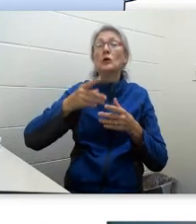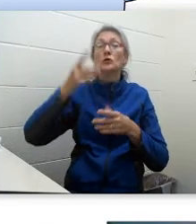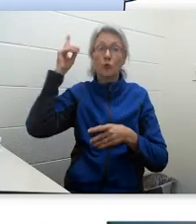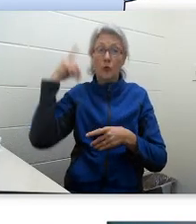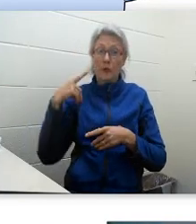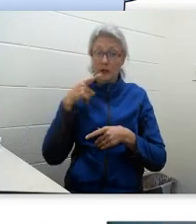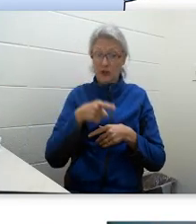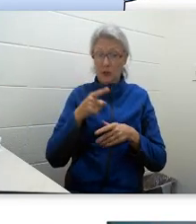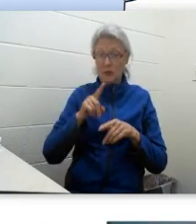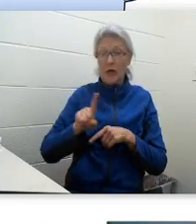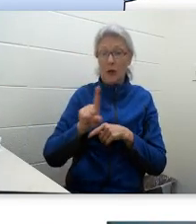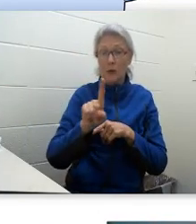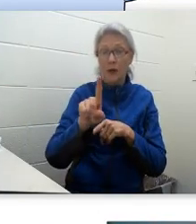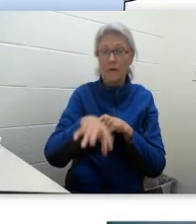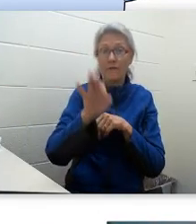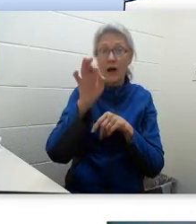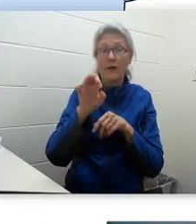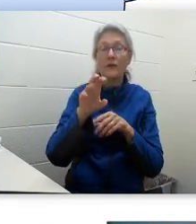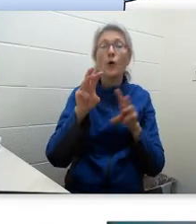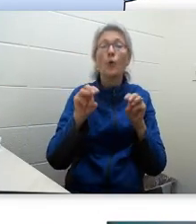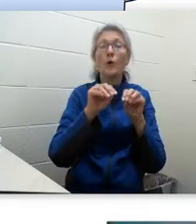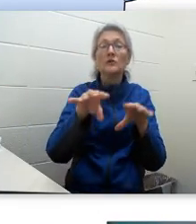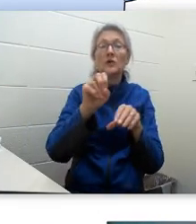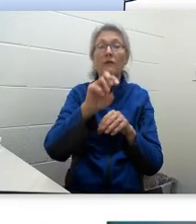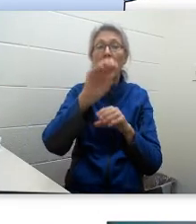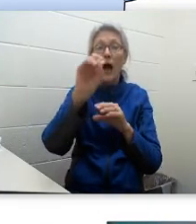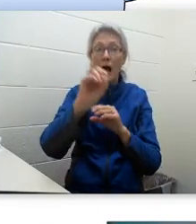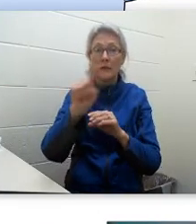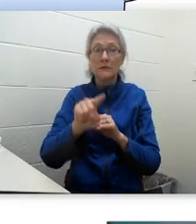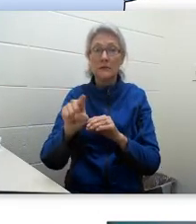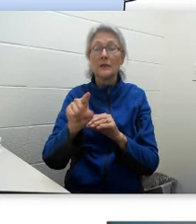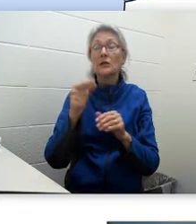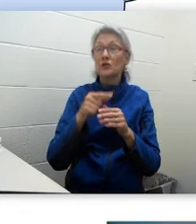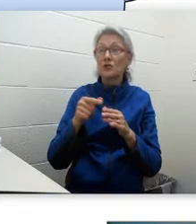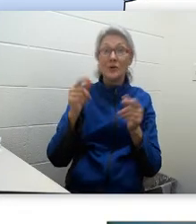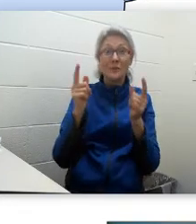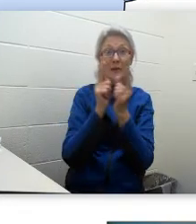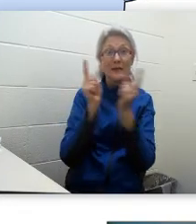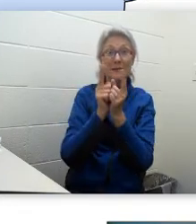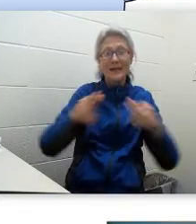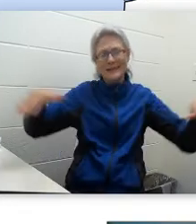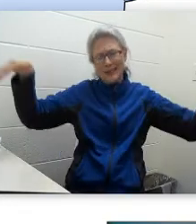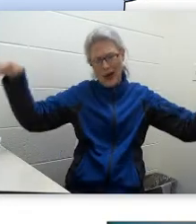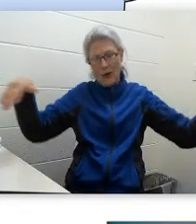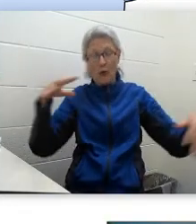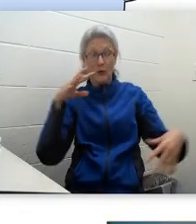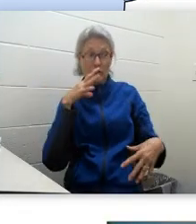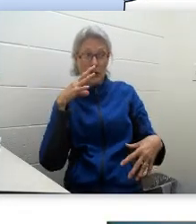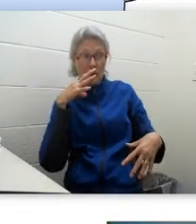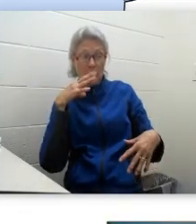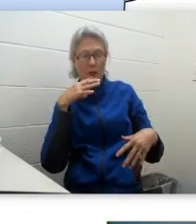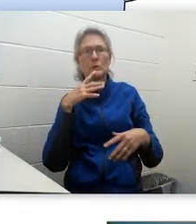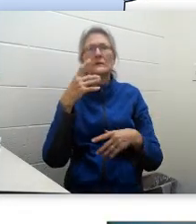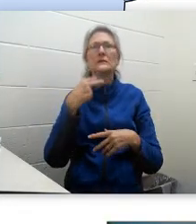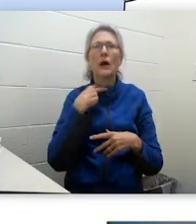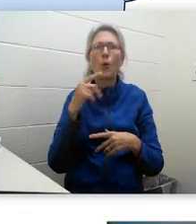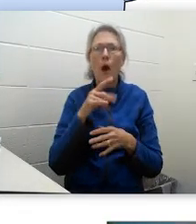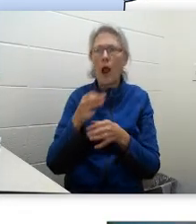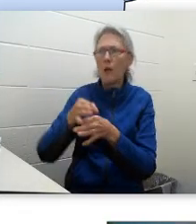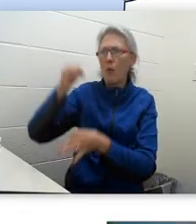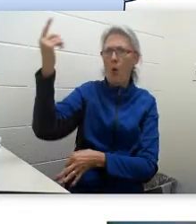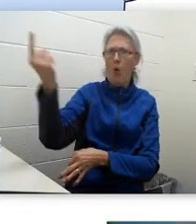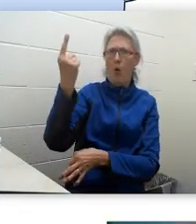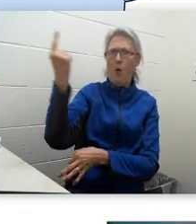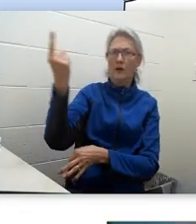of Oz. She meets a talking scarecrow that is stuck on a pole all the time. Dorothy helps the scarecrow, who is very